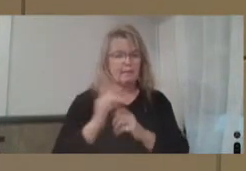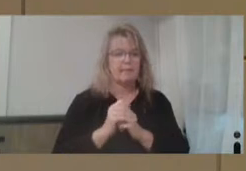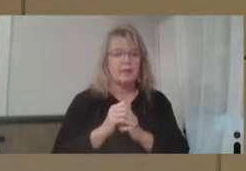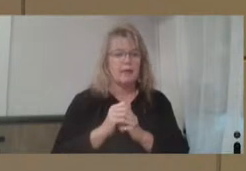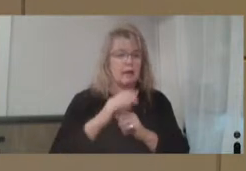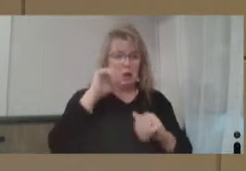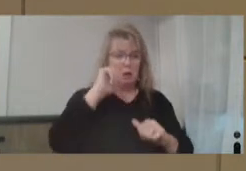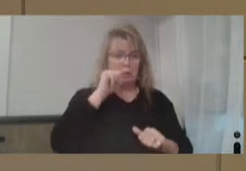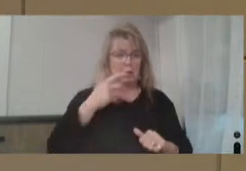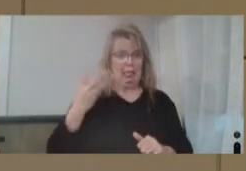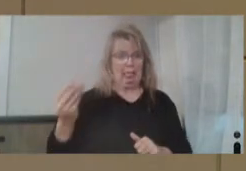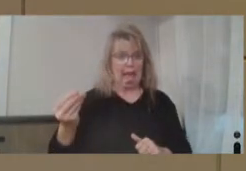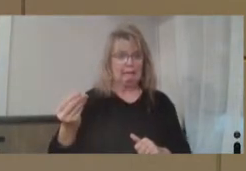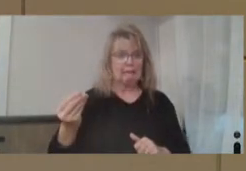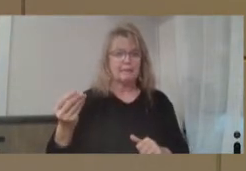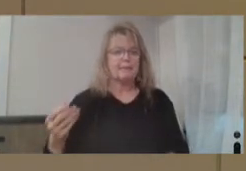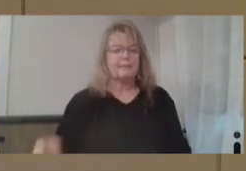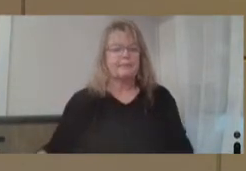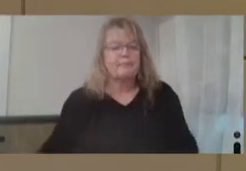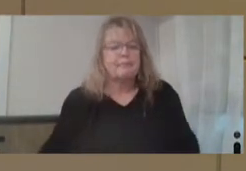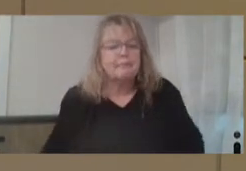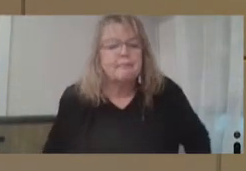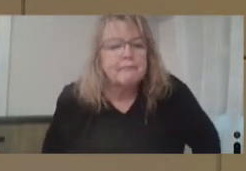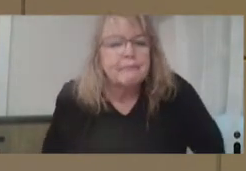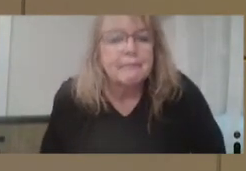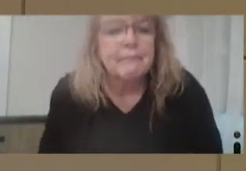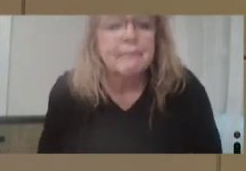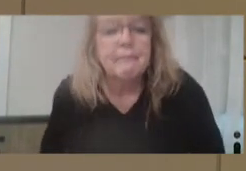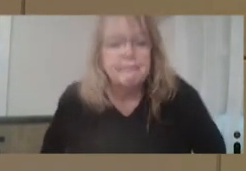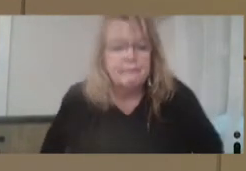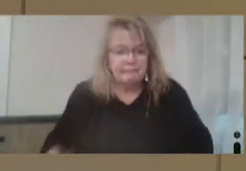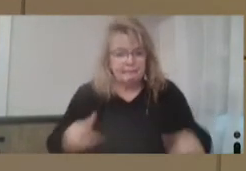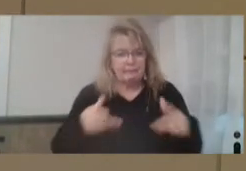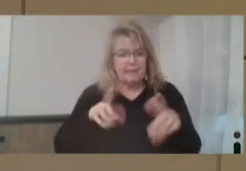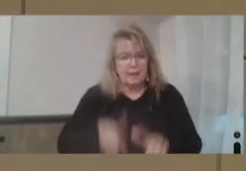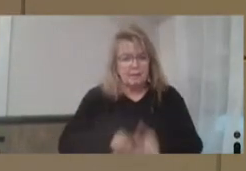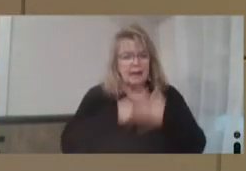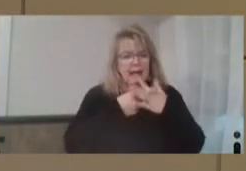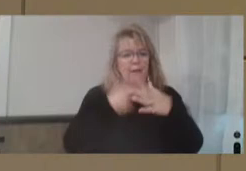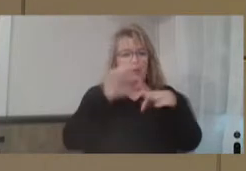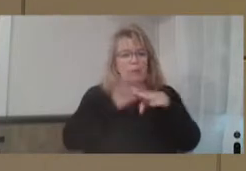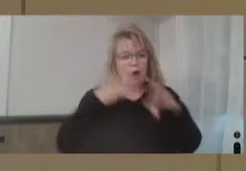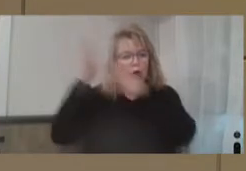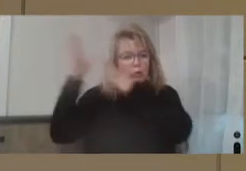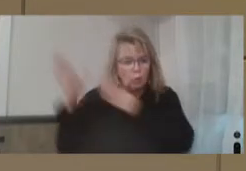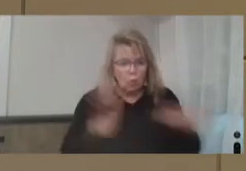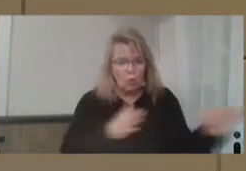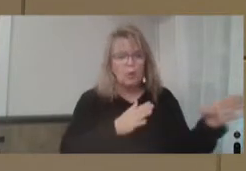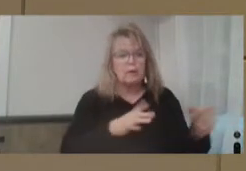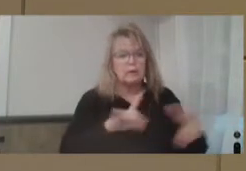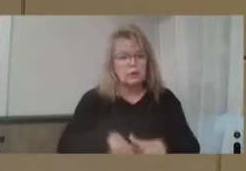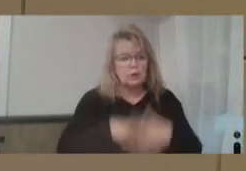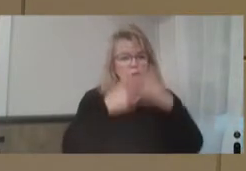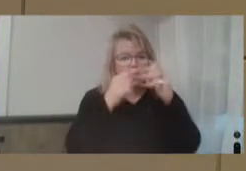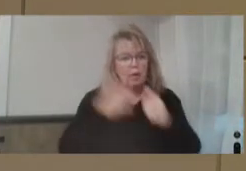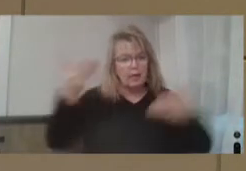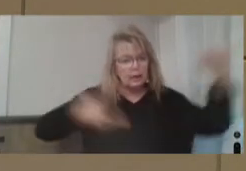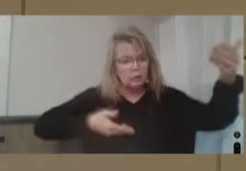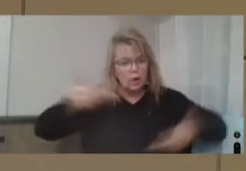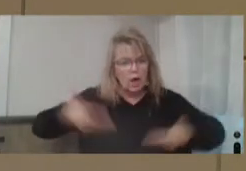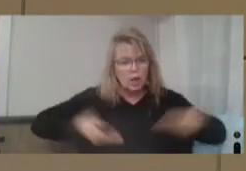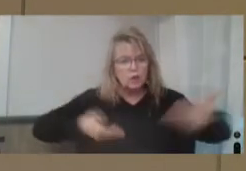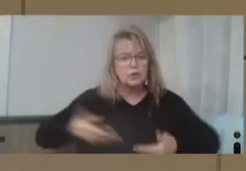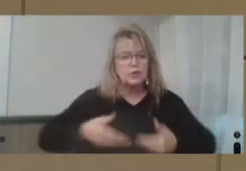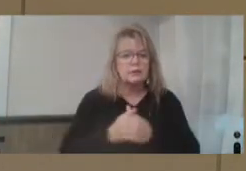right, all here. So let me begin with the call to order, and then we will start with introductions, and